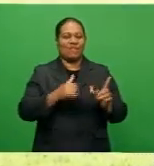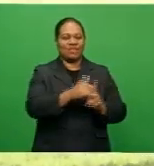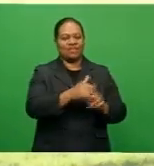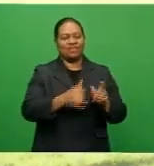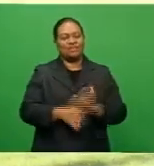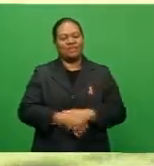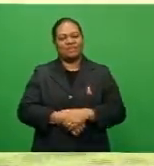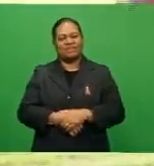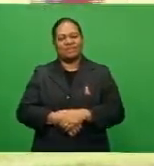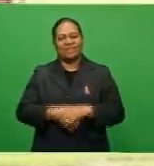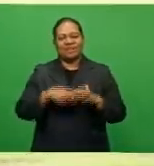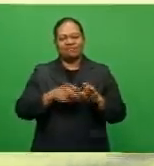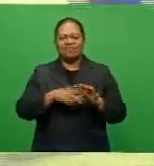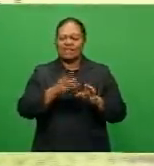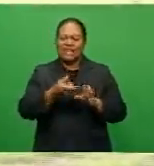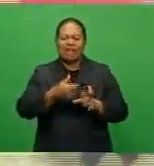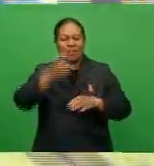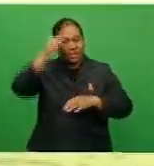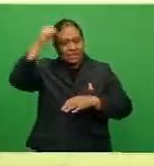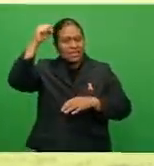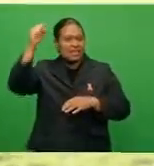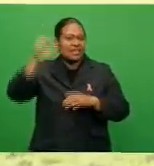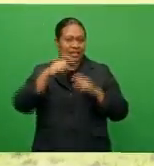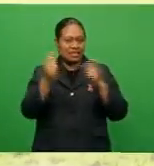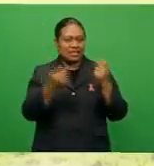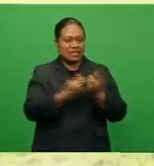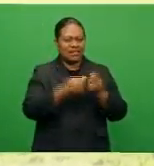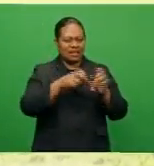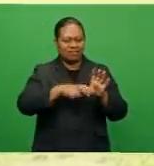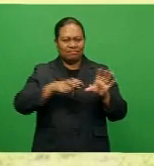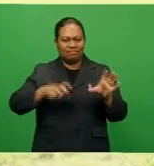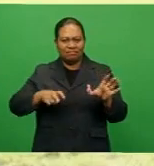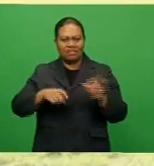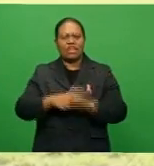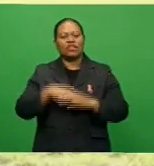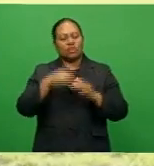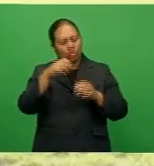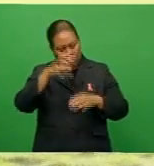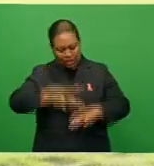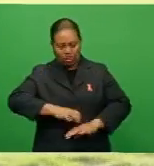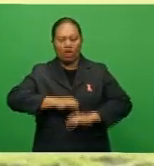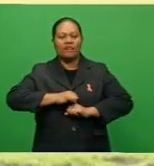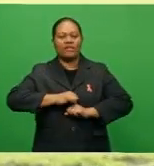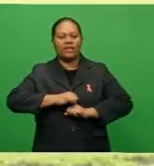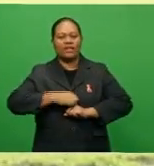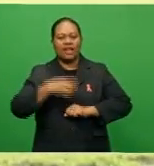the absence of several senior players, officials are confident the young reps will deliver the